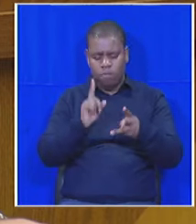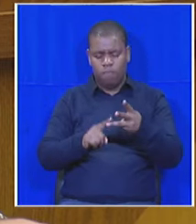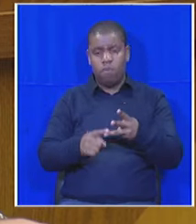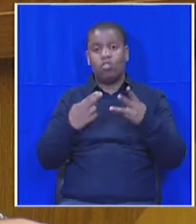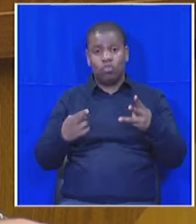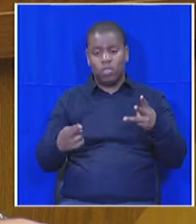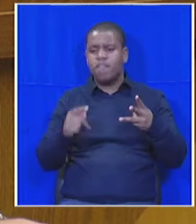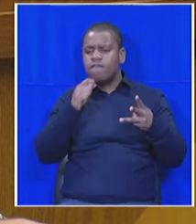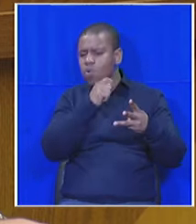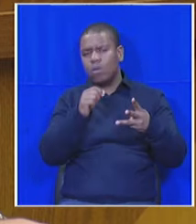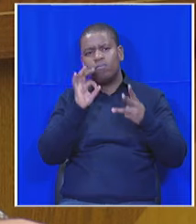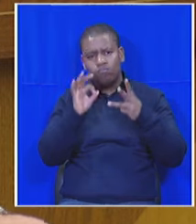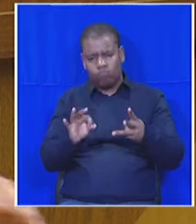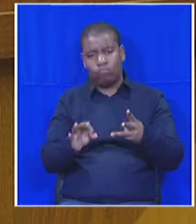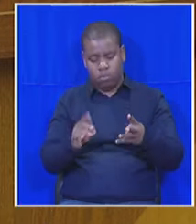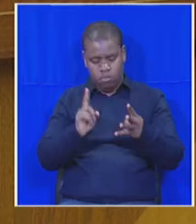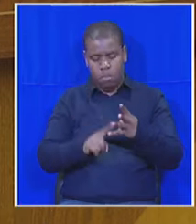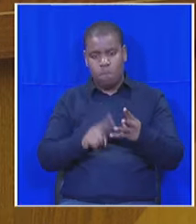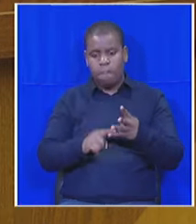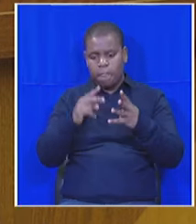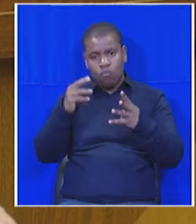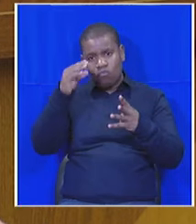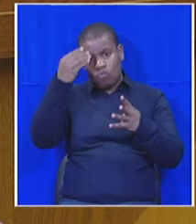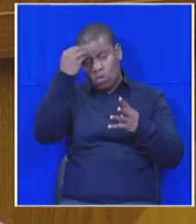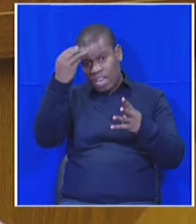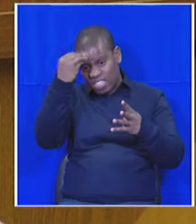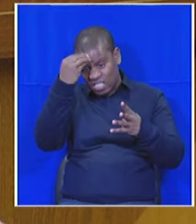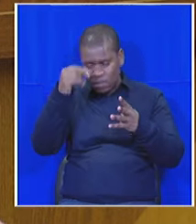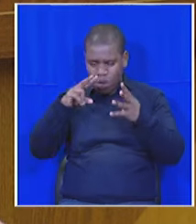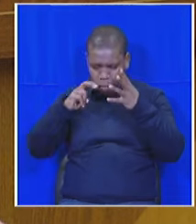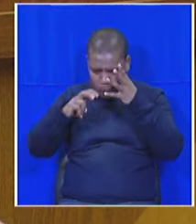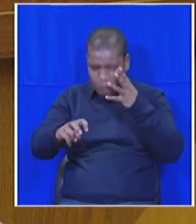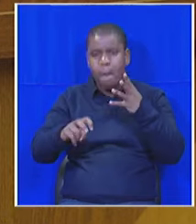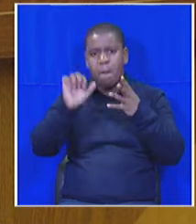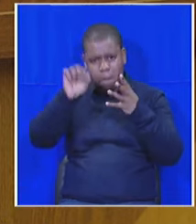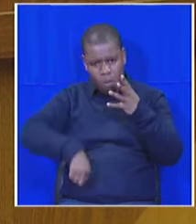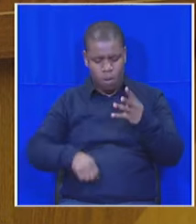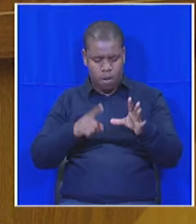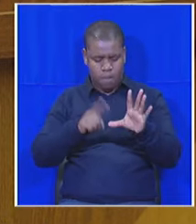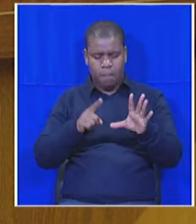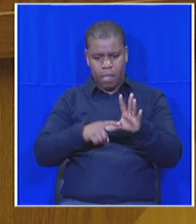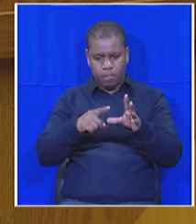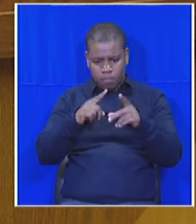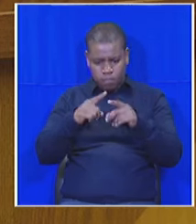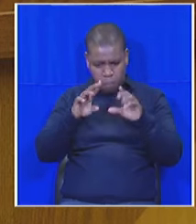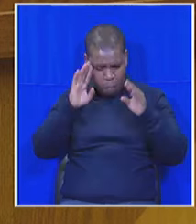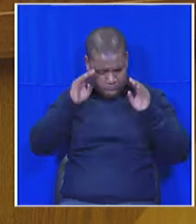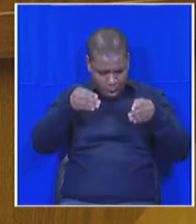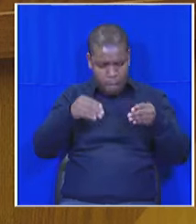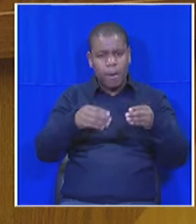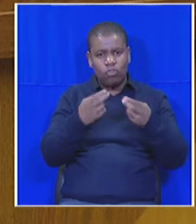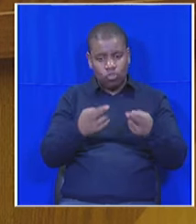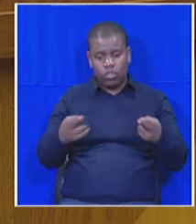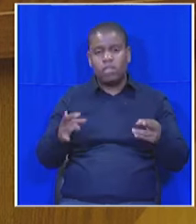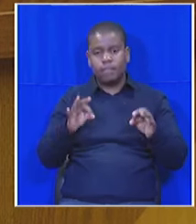in support of the investigation of crime, crime intelligence in support of proactive policing, and targeted deployment of resources and a